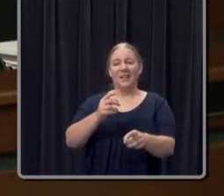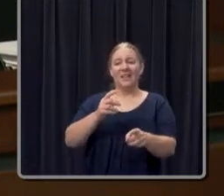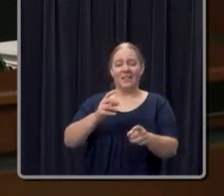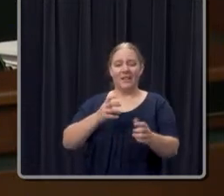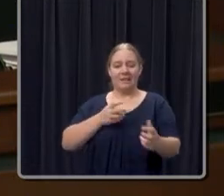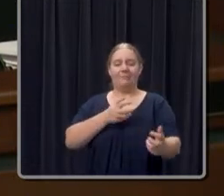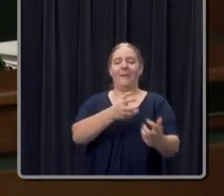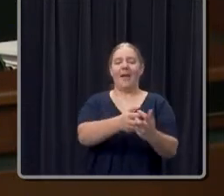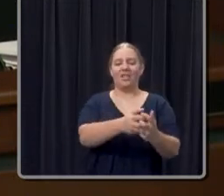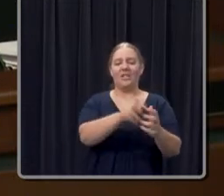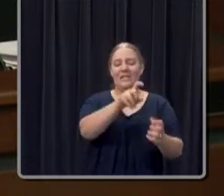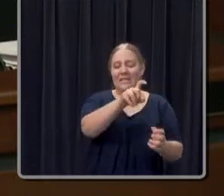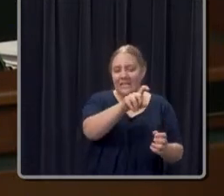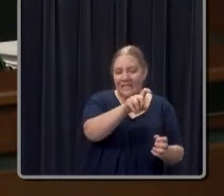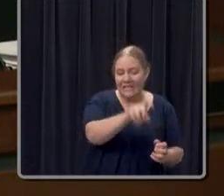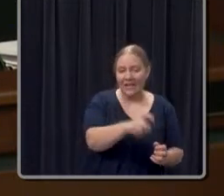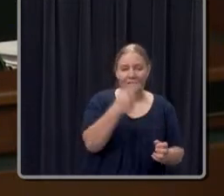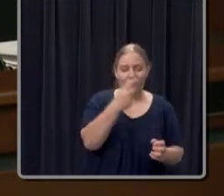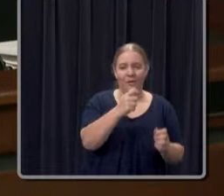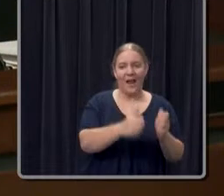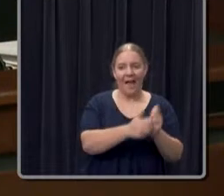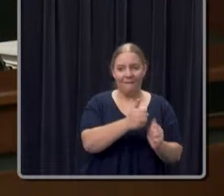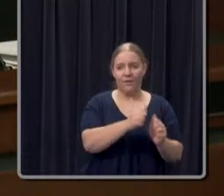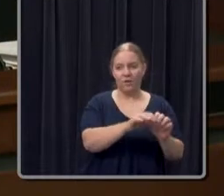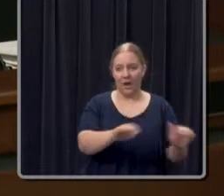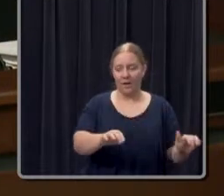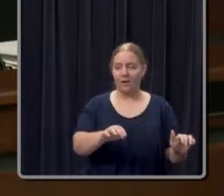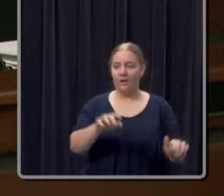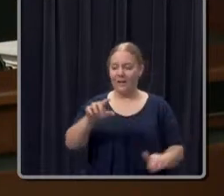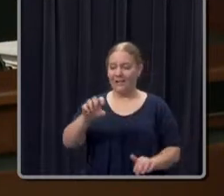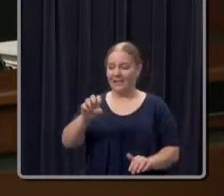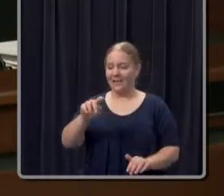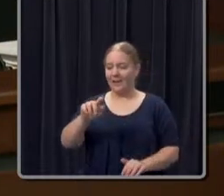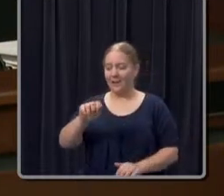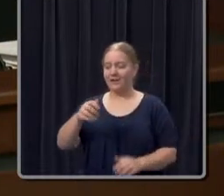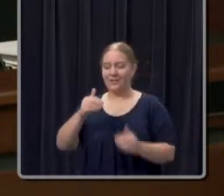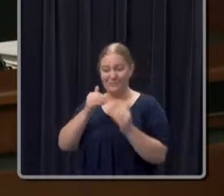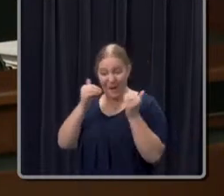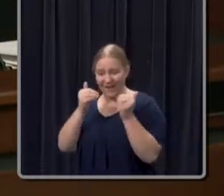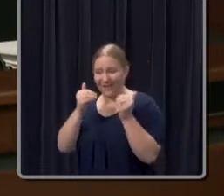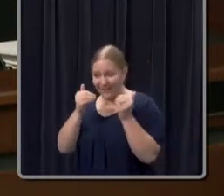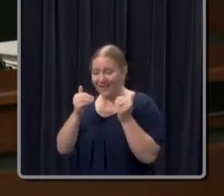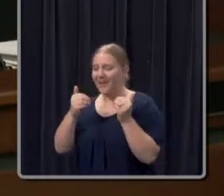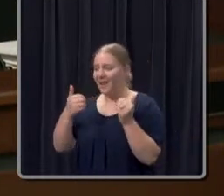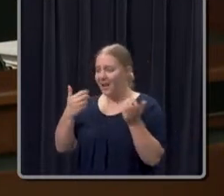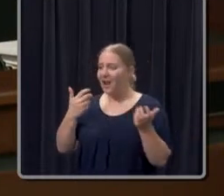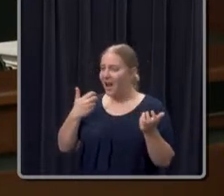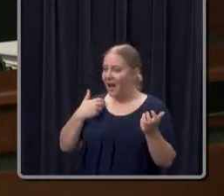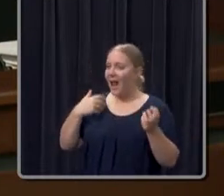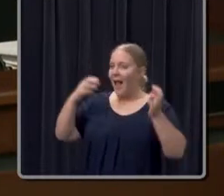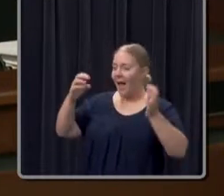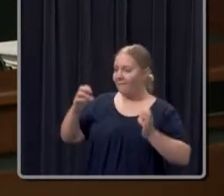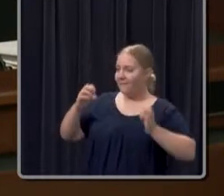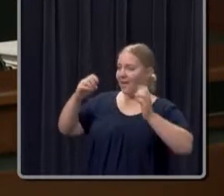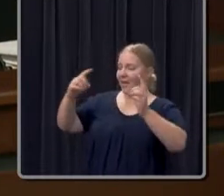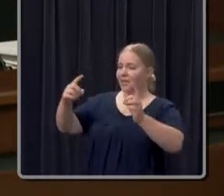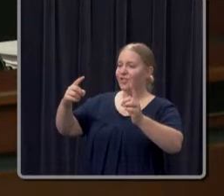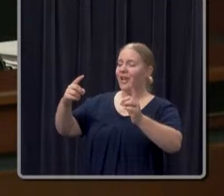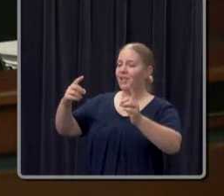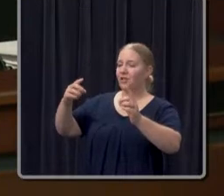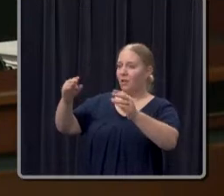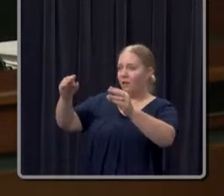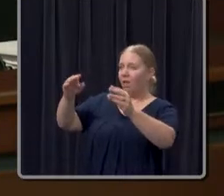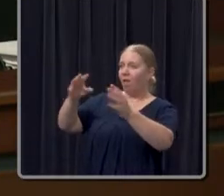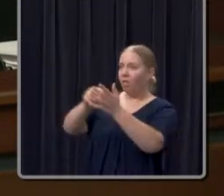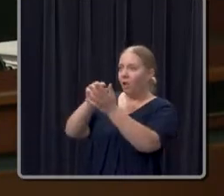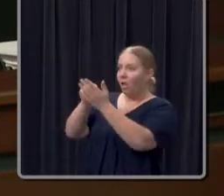each and every child, right? Now, Leetta smiled because it's like, there is an education to being on the school board, and when you hear